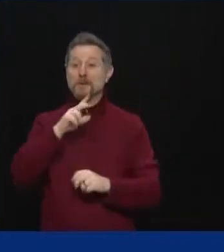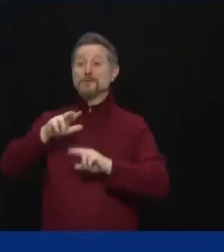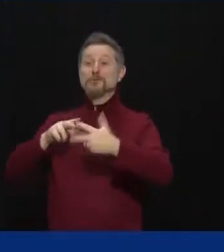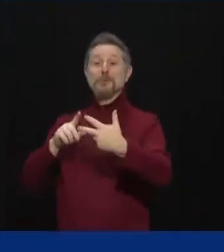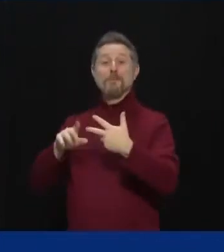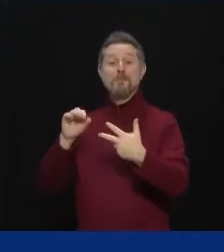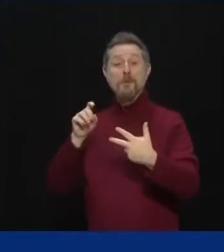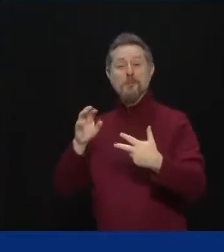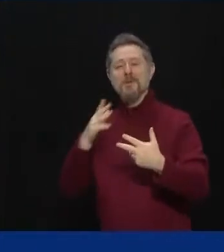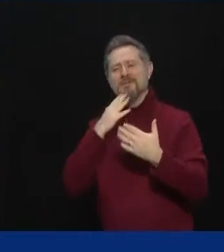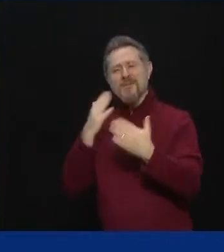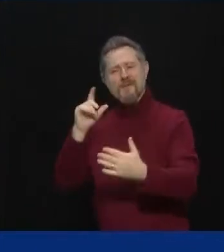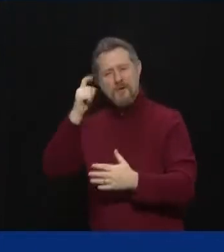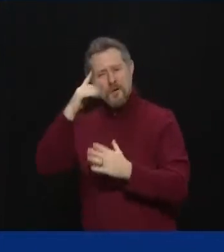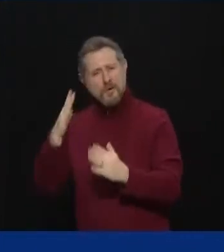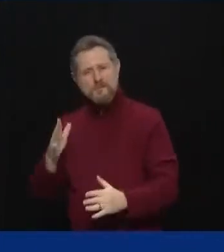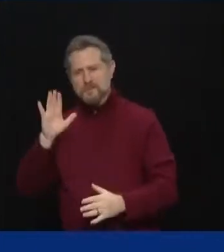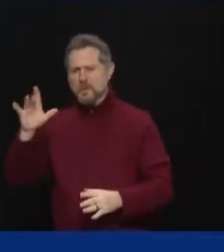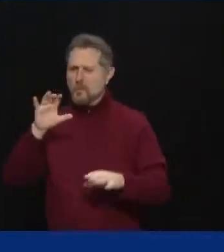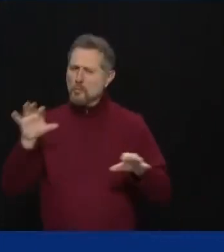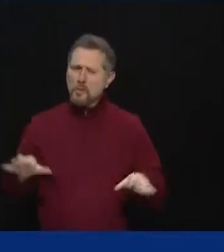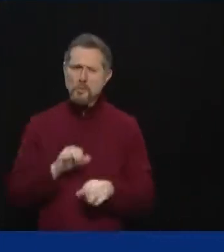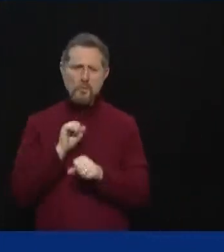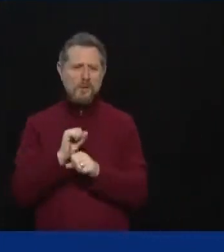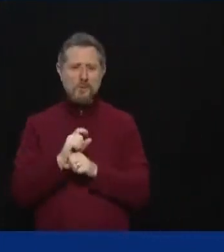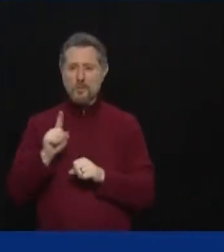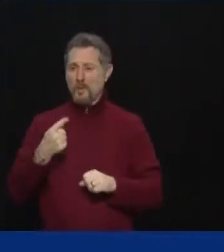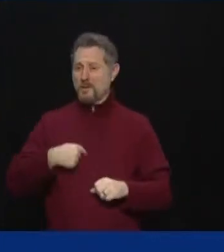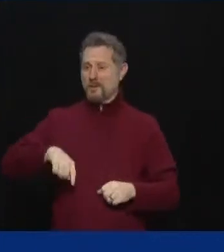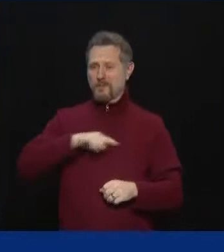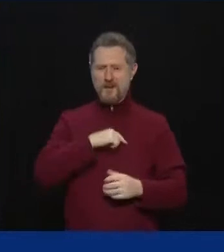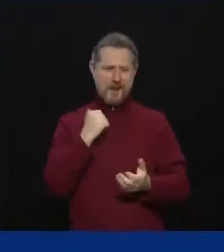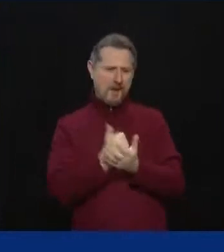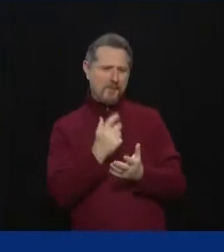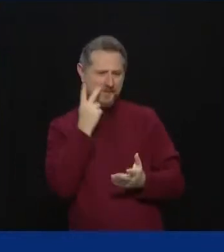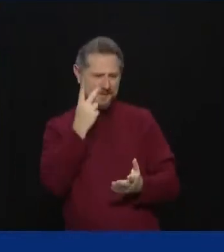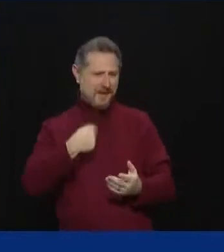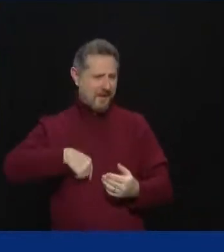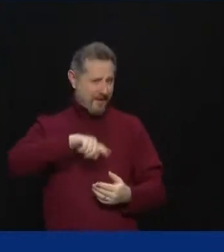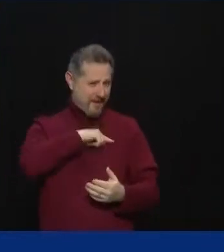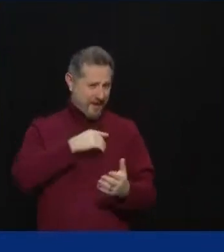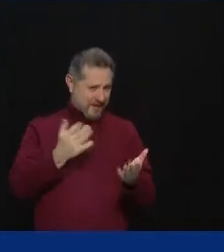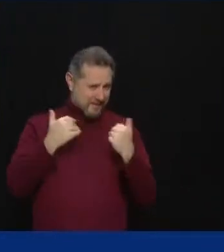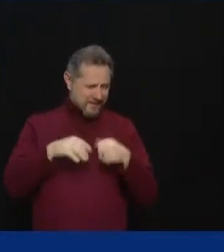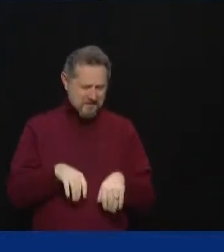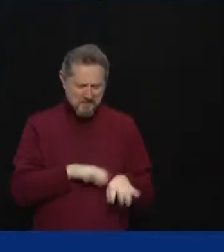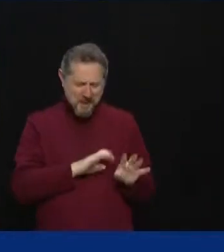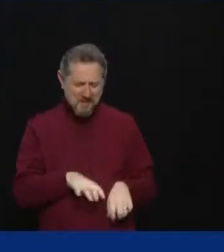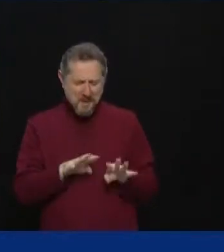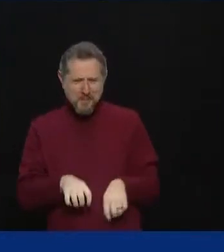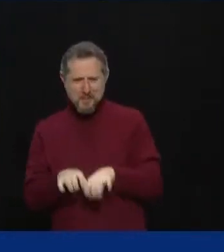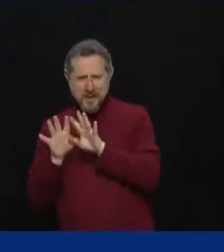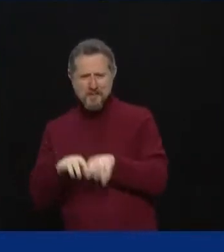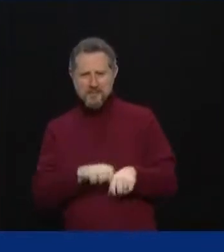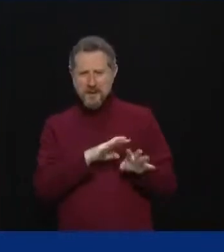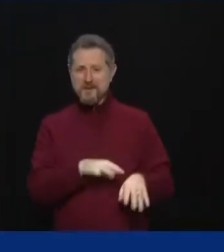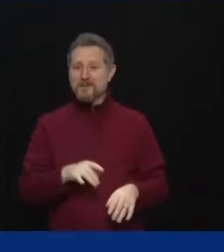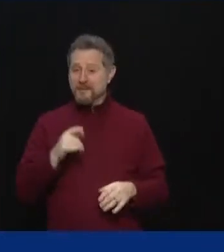boosted. And we're always here to help. Make sure you come see us, the Rockettes, at Radio City Music Hall from now until January